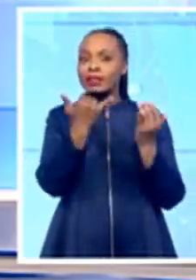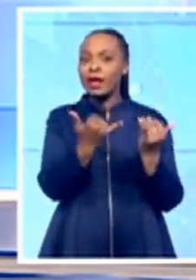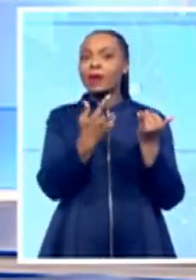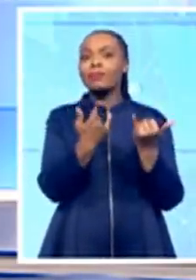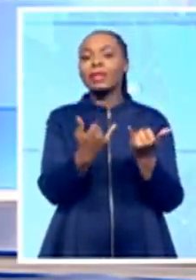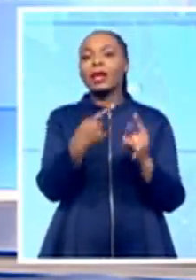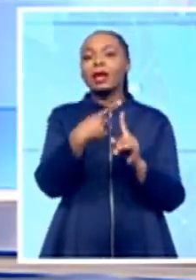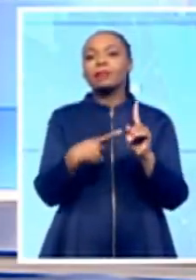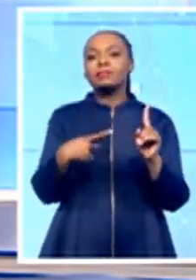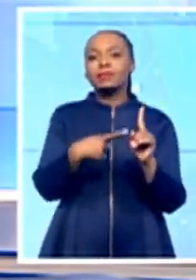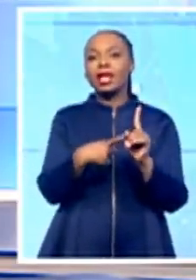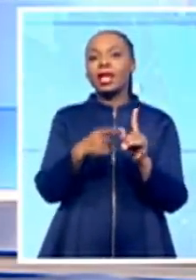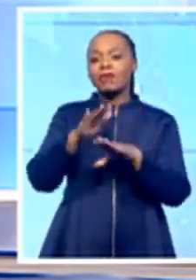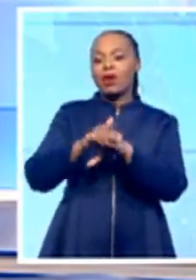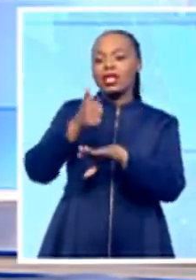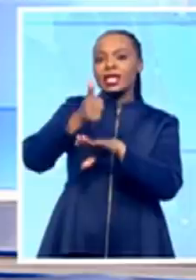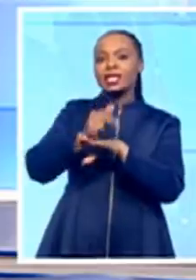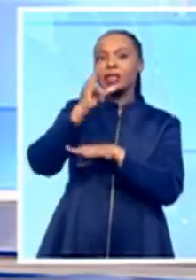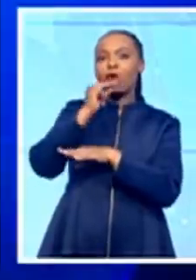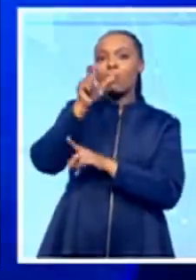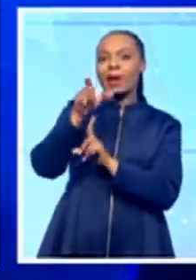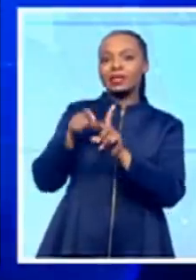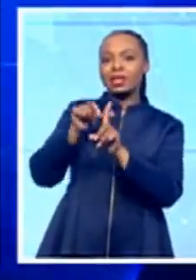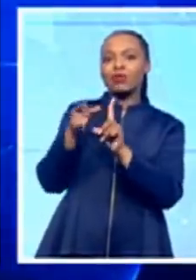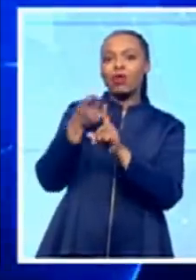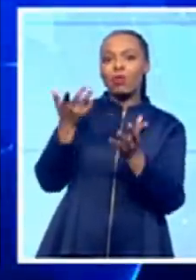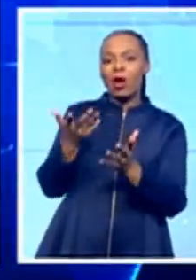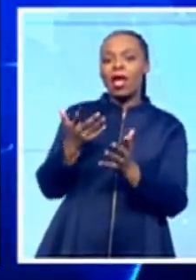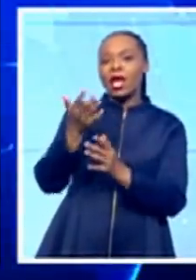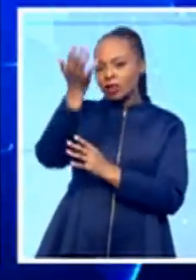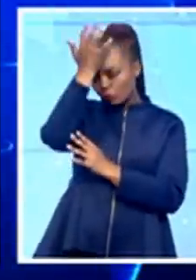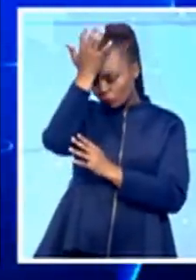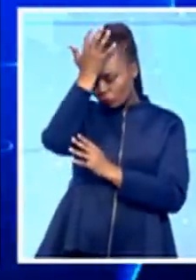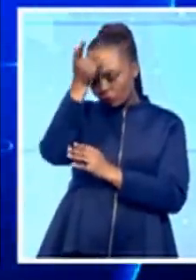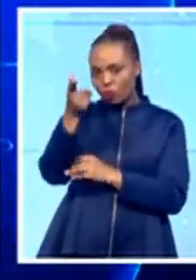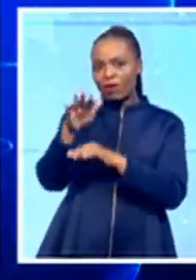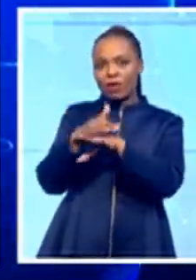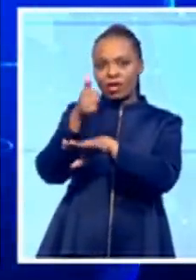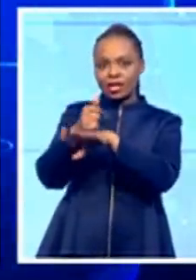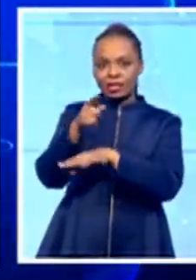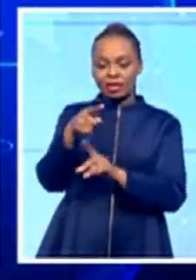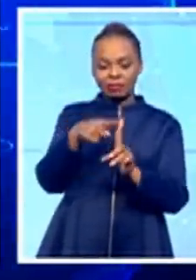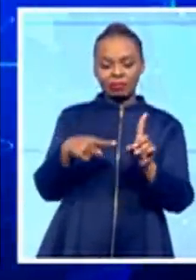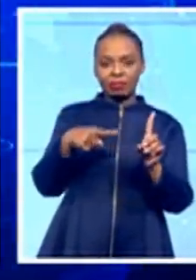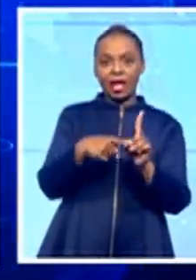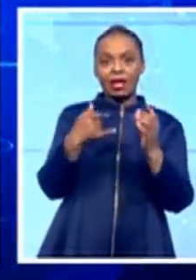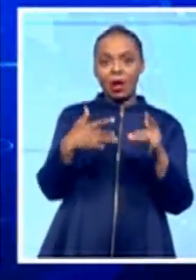spokesperson, Mzwanele Manyi, into the conversation. He joins us now live. Sir, thank you very much indeed for your time.